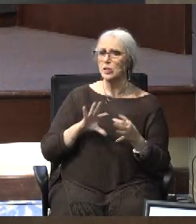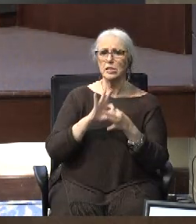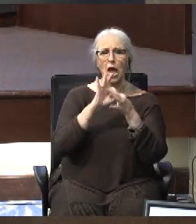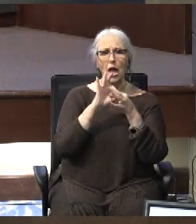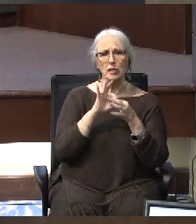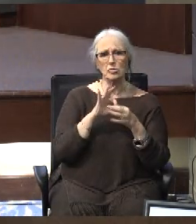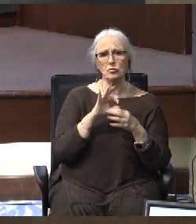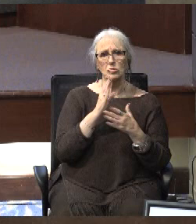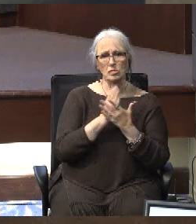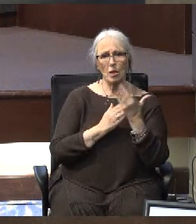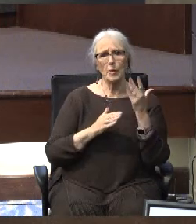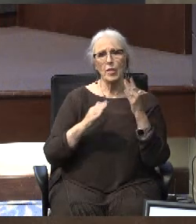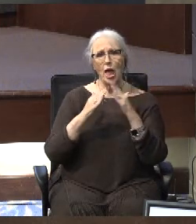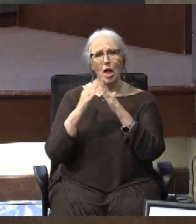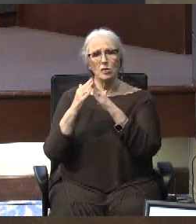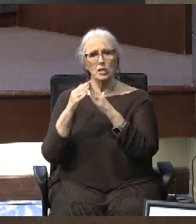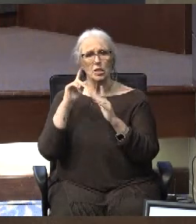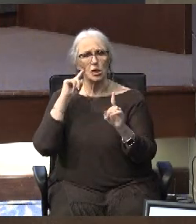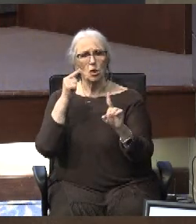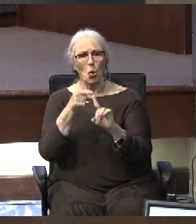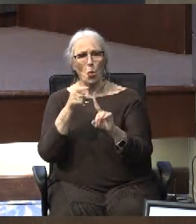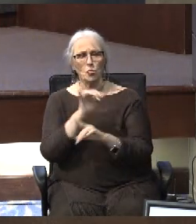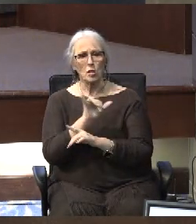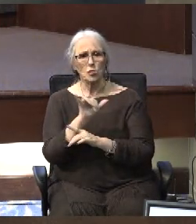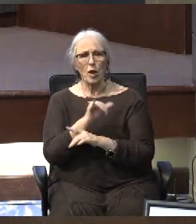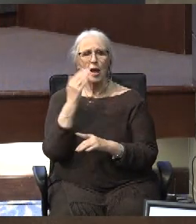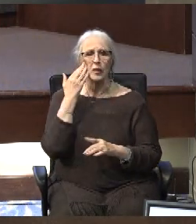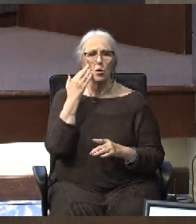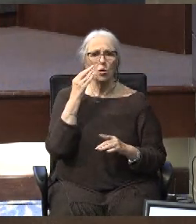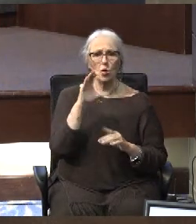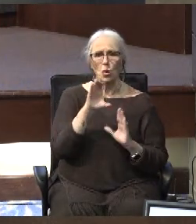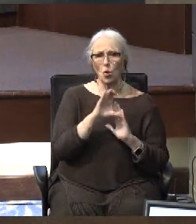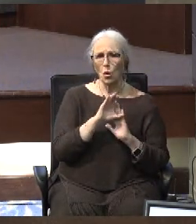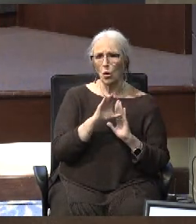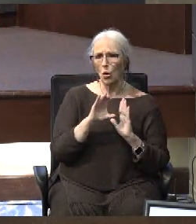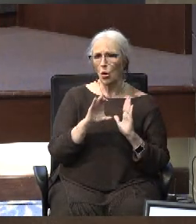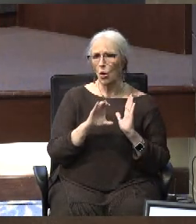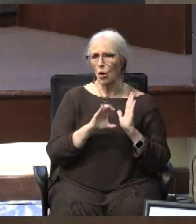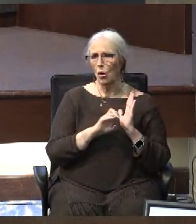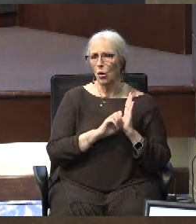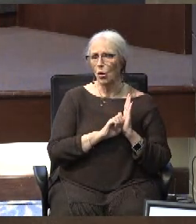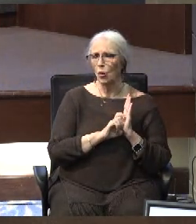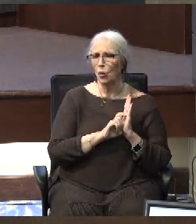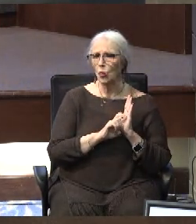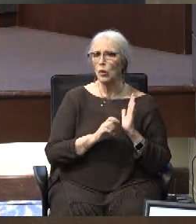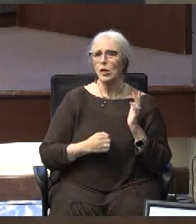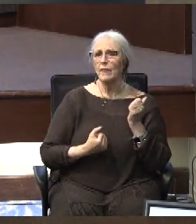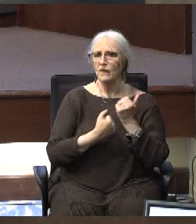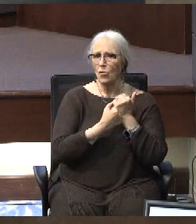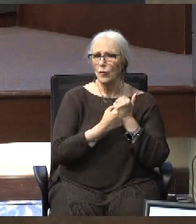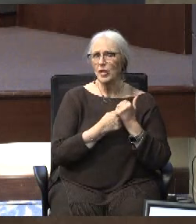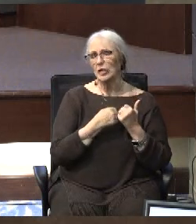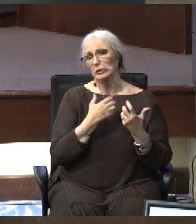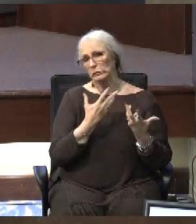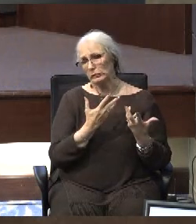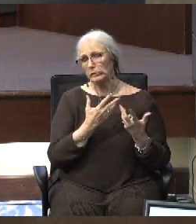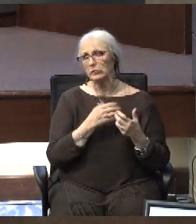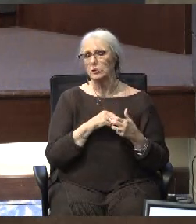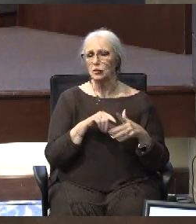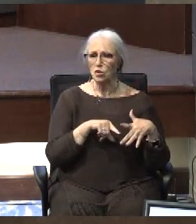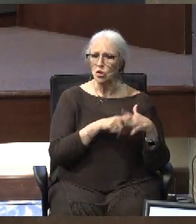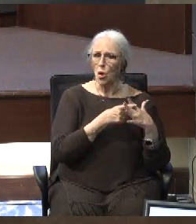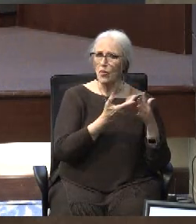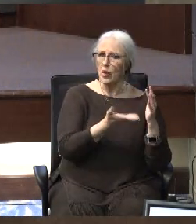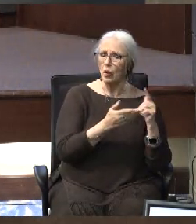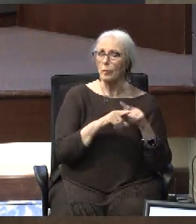kind of some of our housing goals too. And I know that code enforcement is kind of a base level, but it might be a role in this. You know,